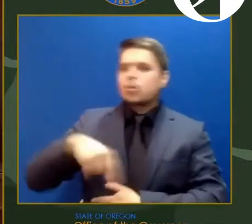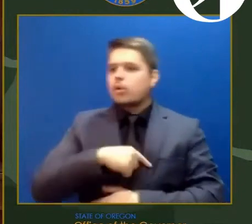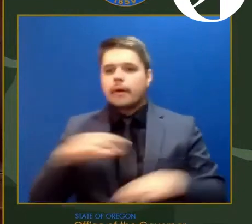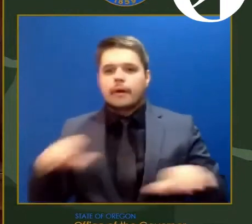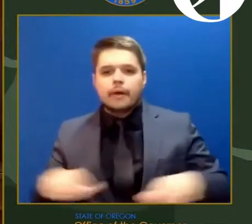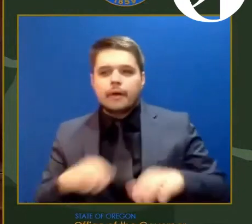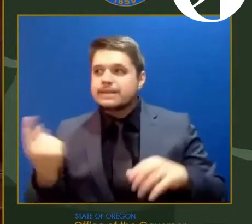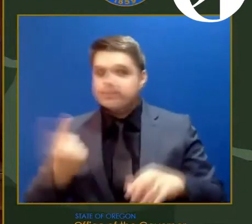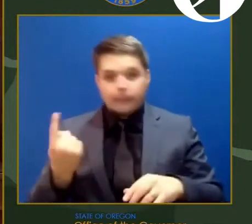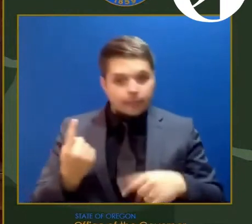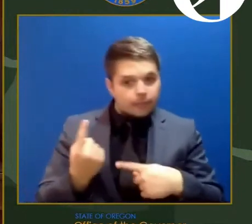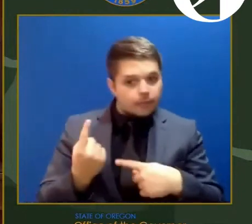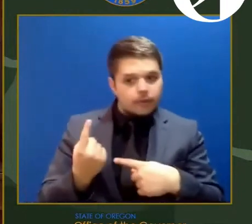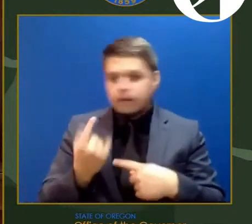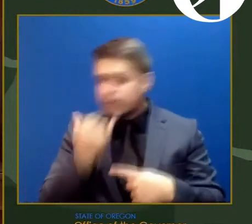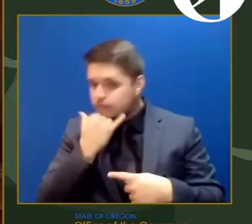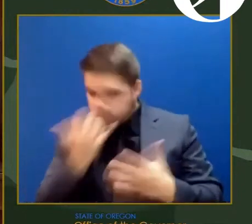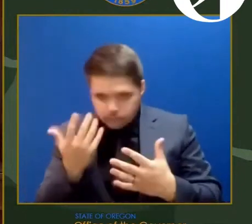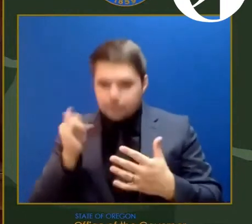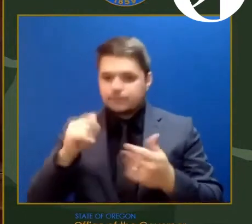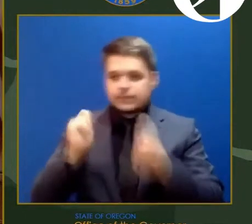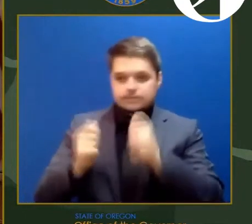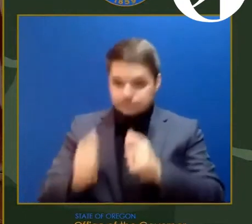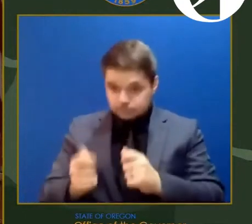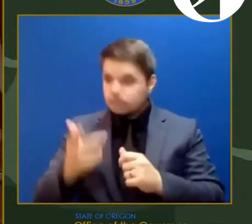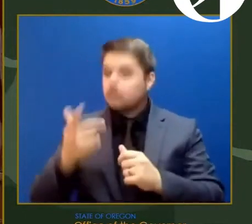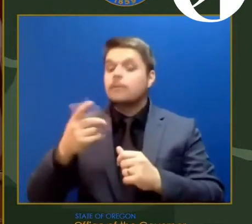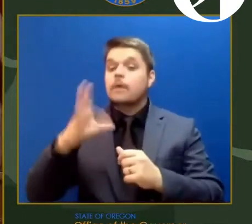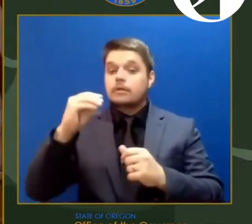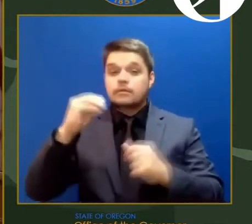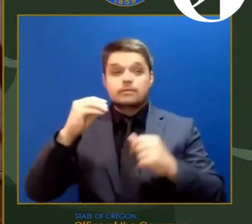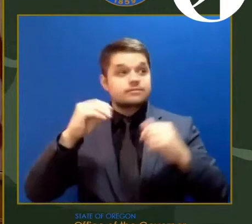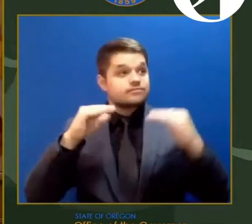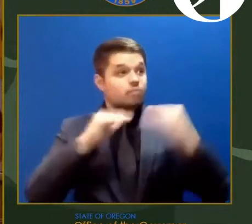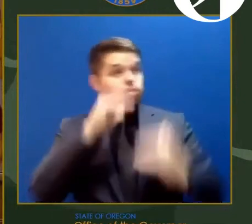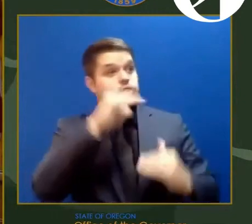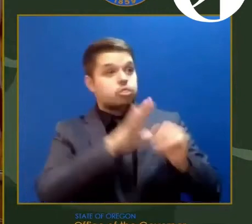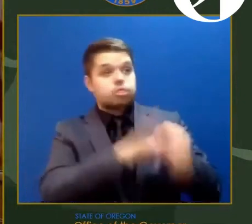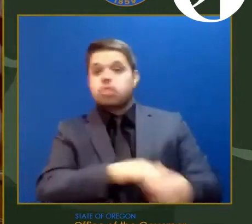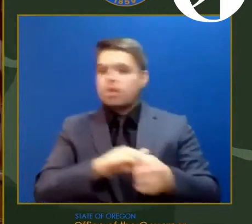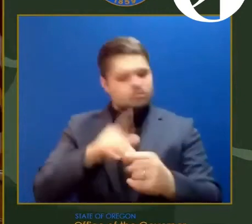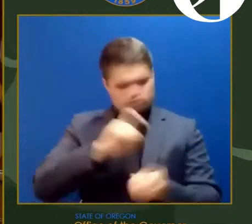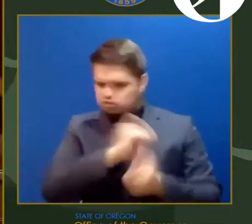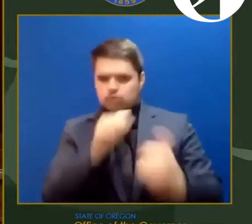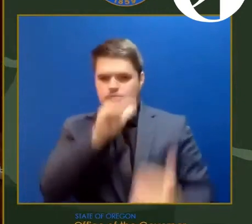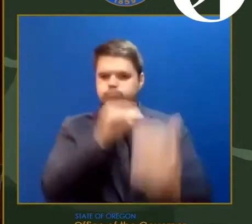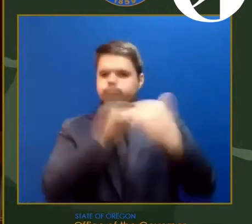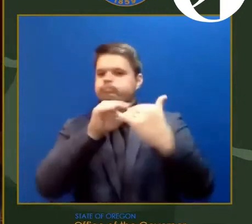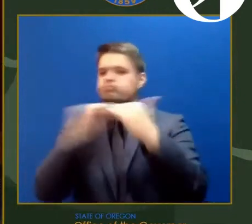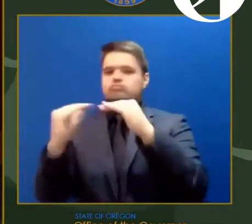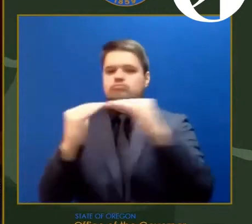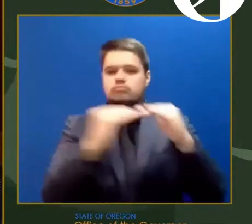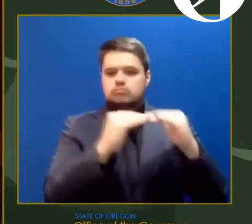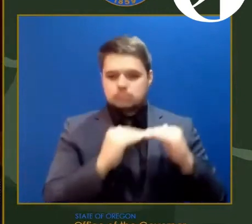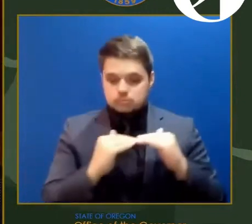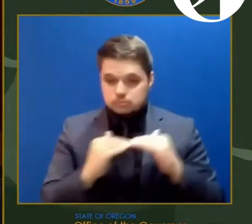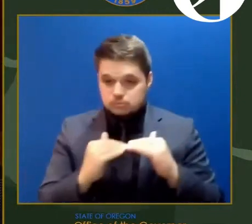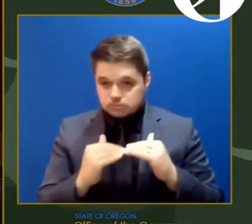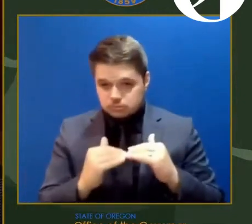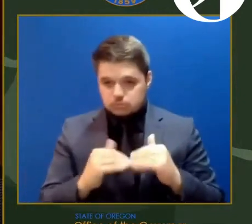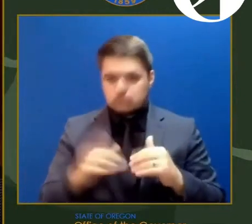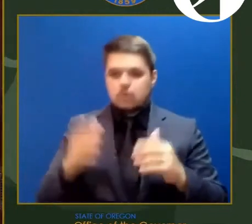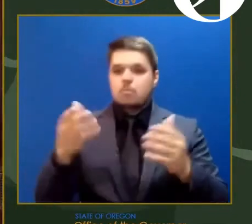gap by ensuring 8,000 more kids are eligible for home visiting, early Head Start, and